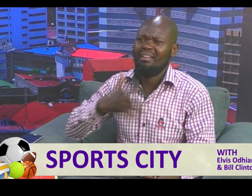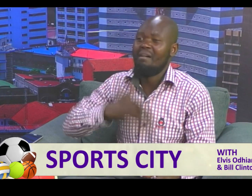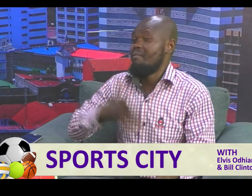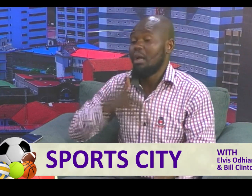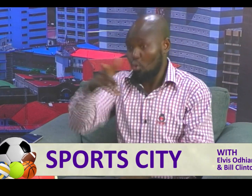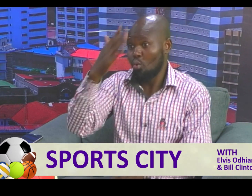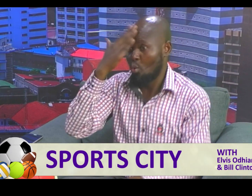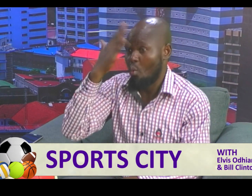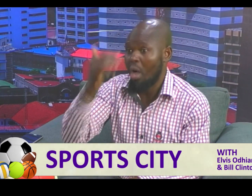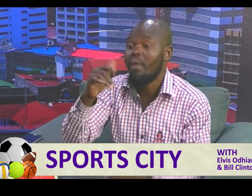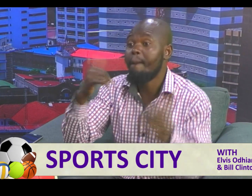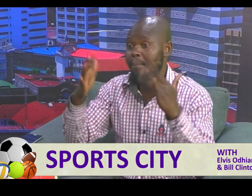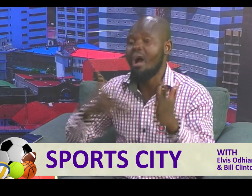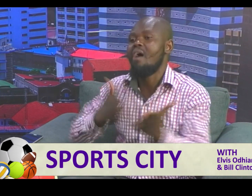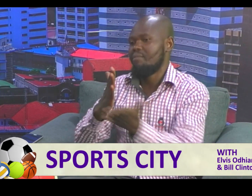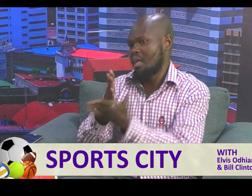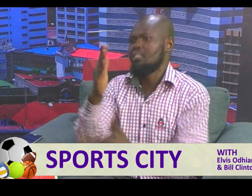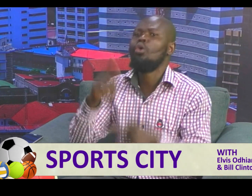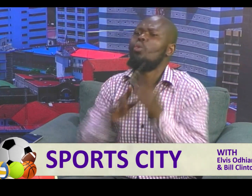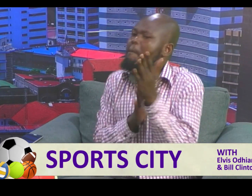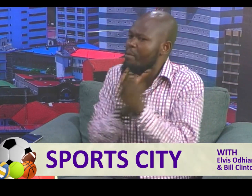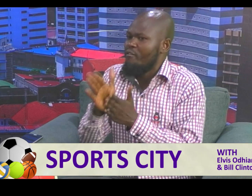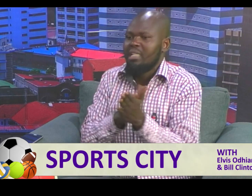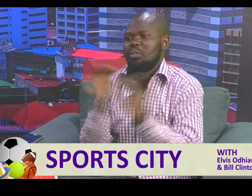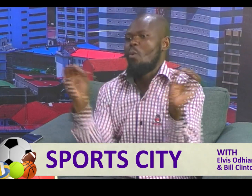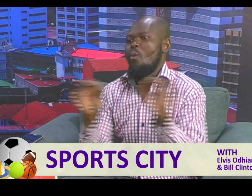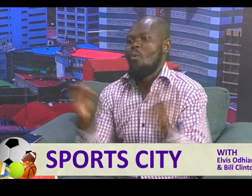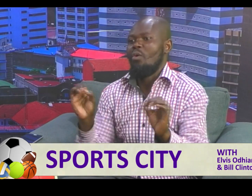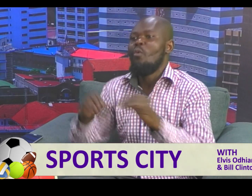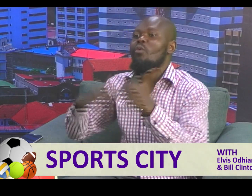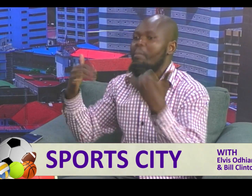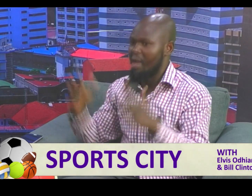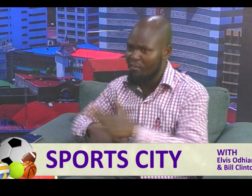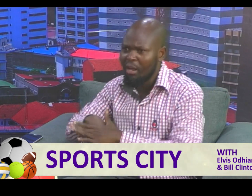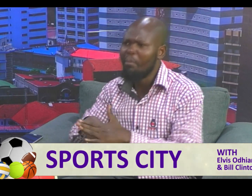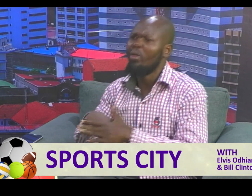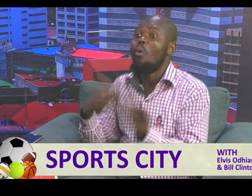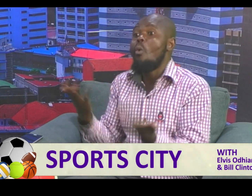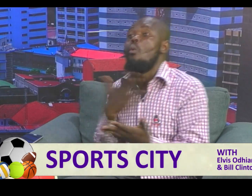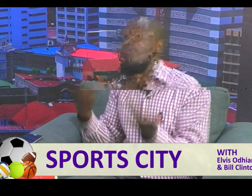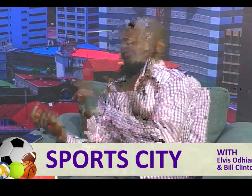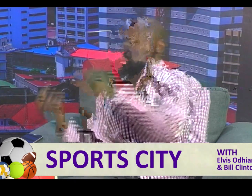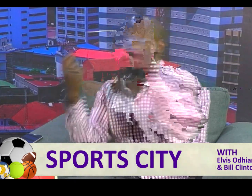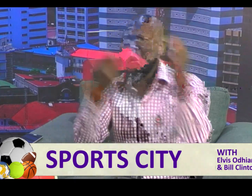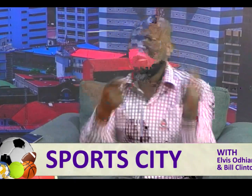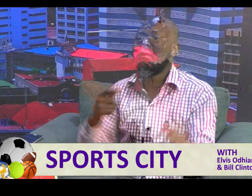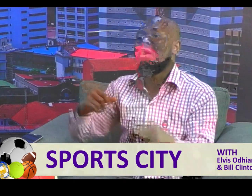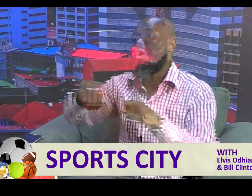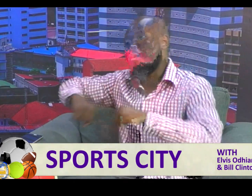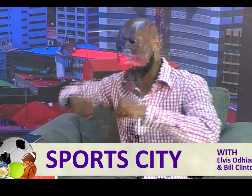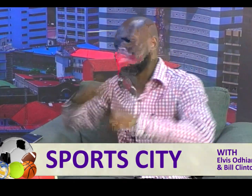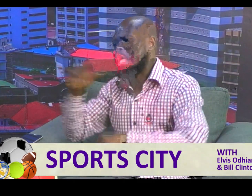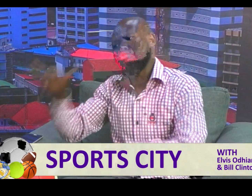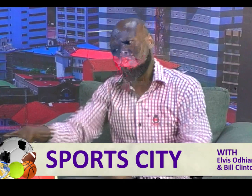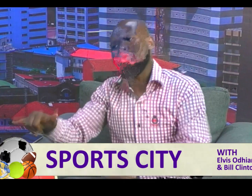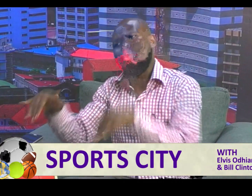for Muranga Seals, I believe that they are younger. So, but also the motivation thing is not